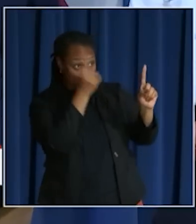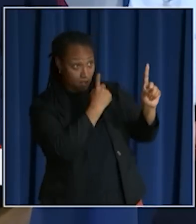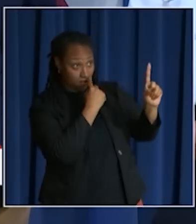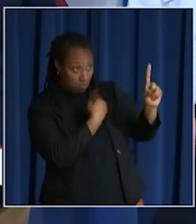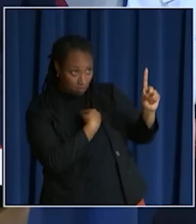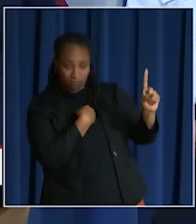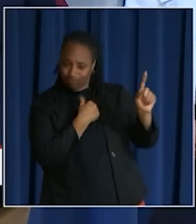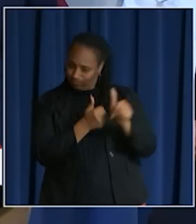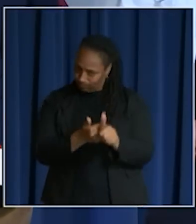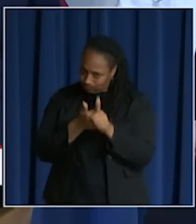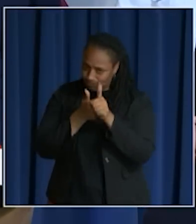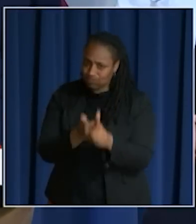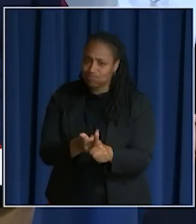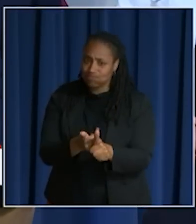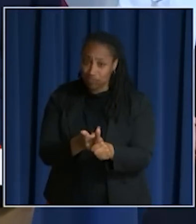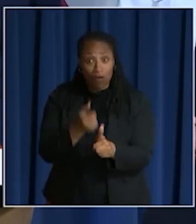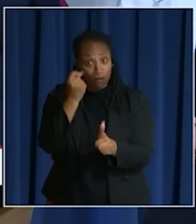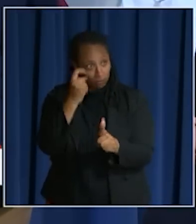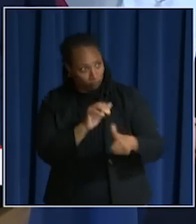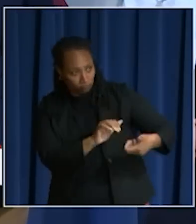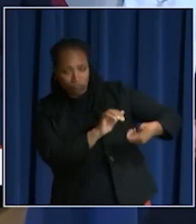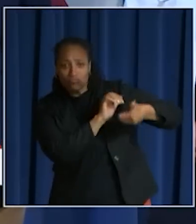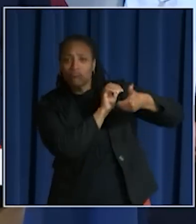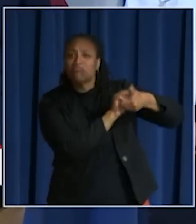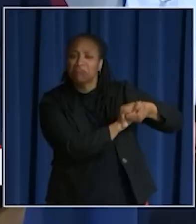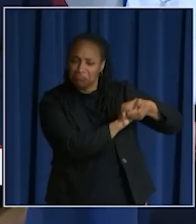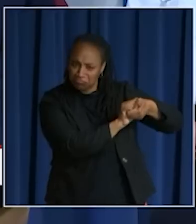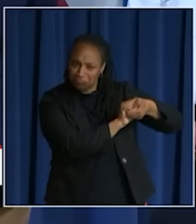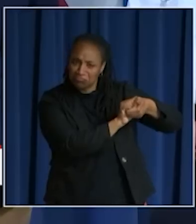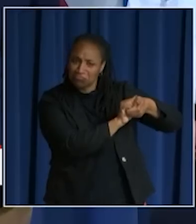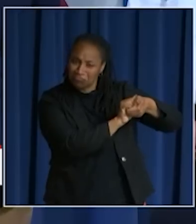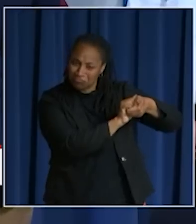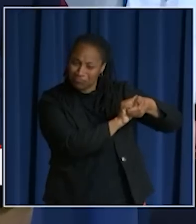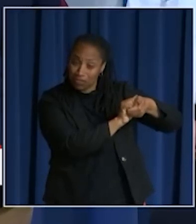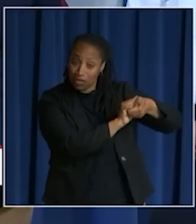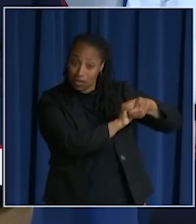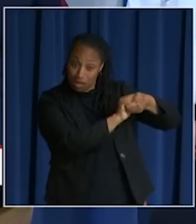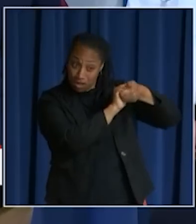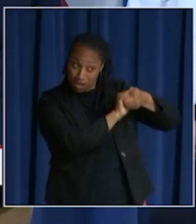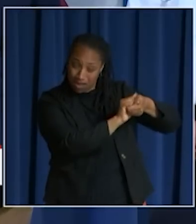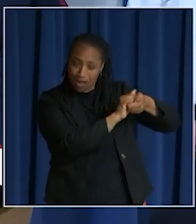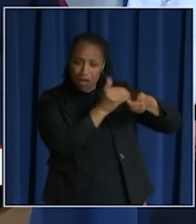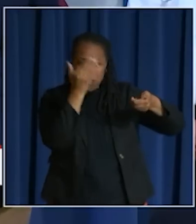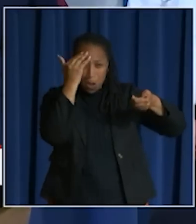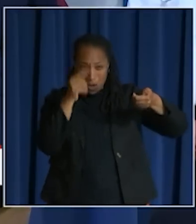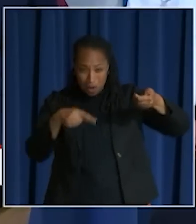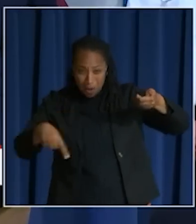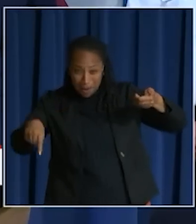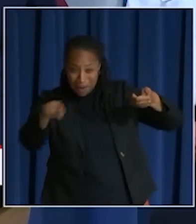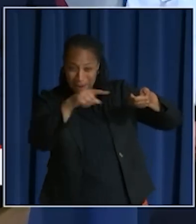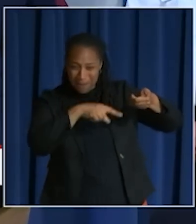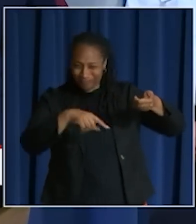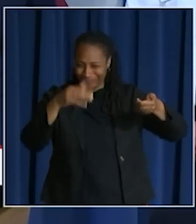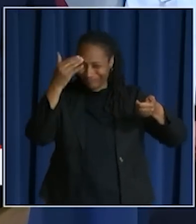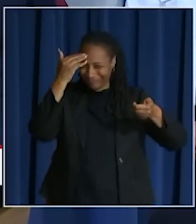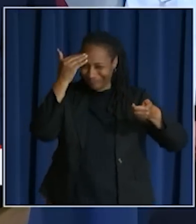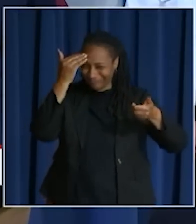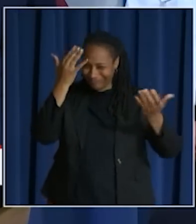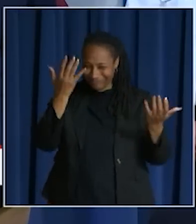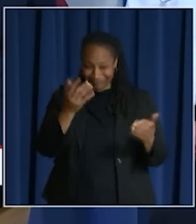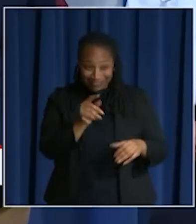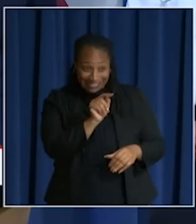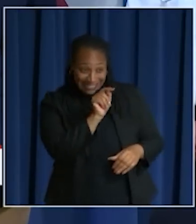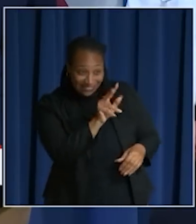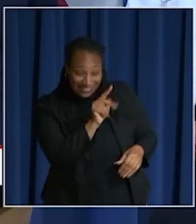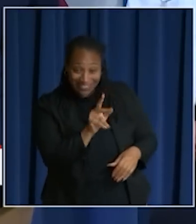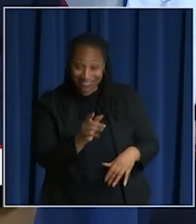federal partners. I know that most of us know in this room, and those of you that are watching on television, that the efforts of the federal law